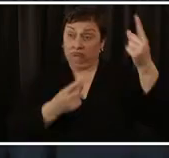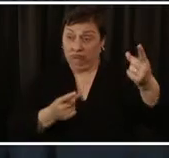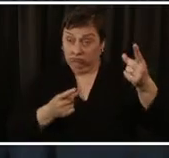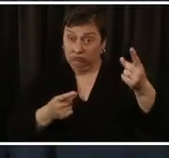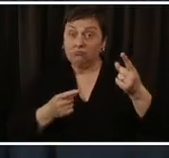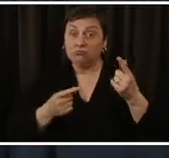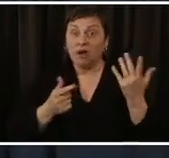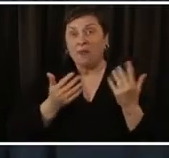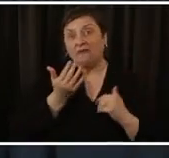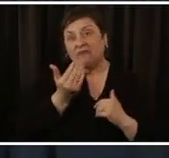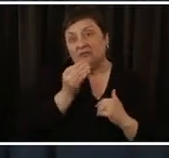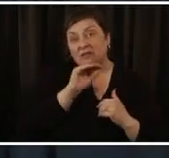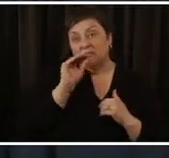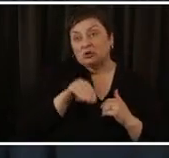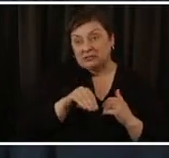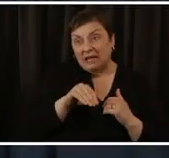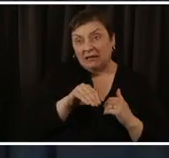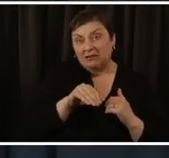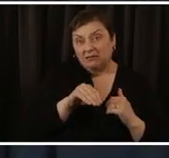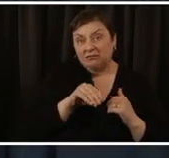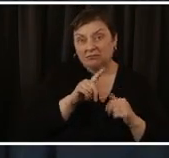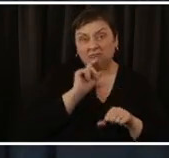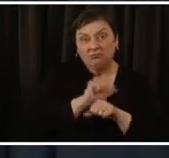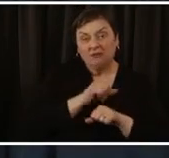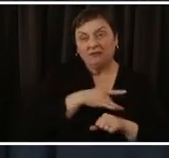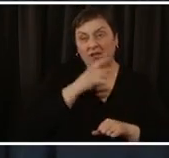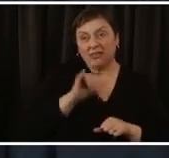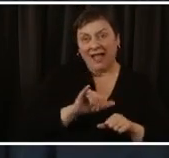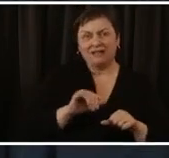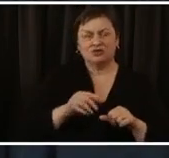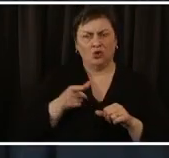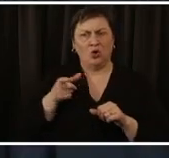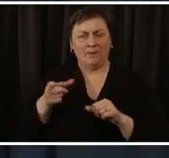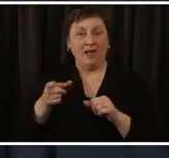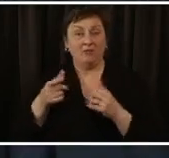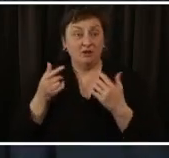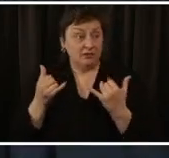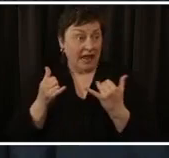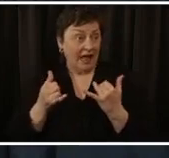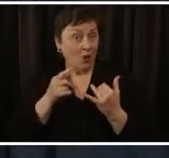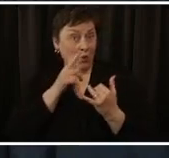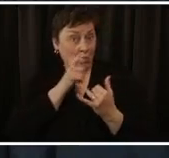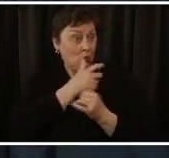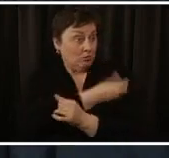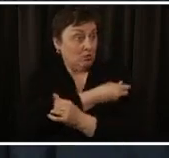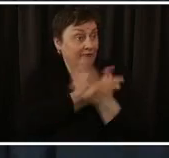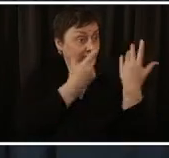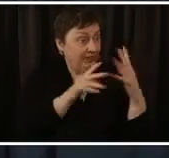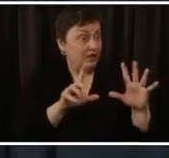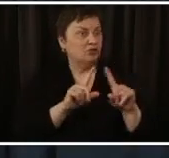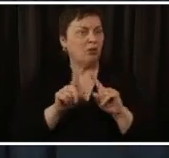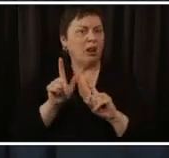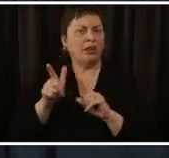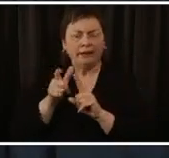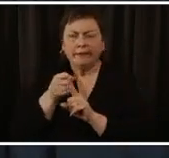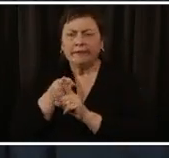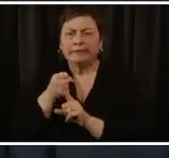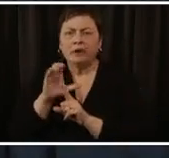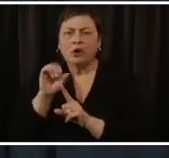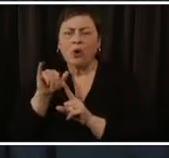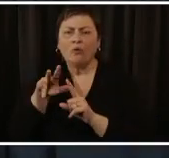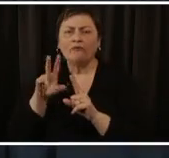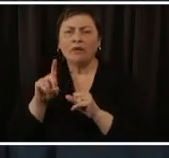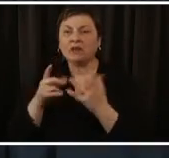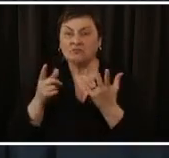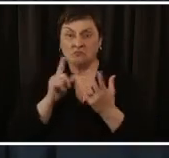does appear that we might be seeing a greater percentage of those breakthrough cases being asymptomatic. I think there's still still quite a bit of work, though, to be